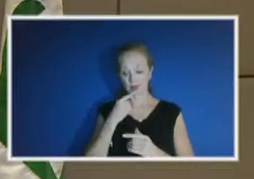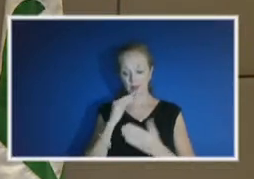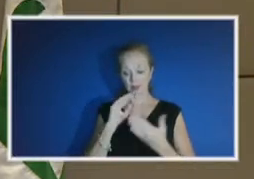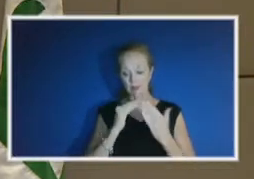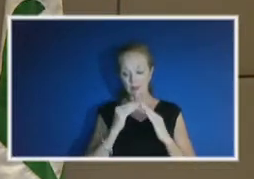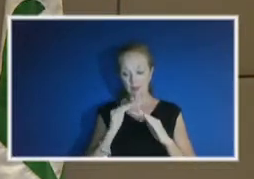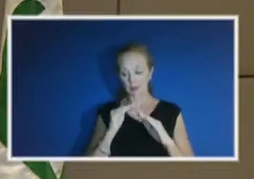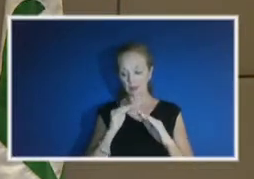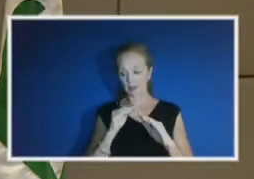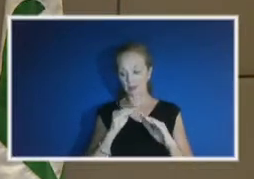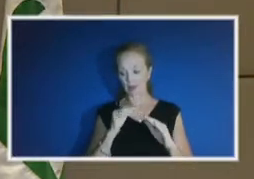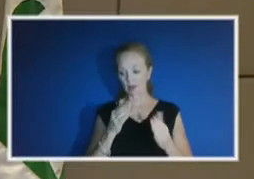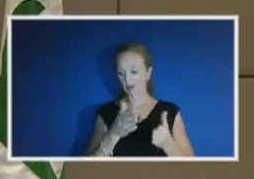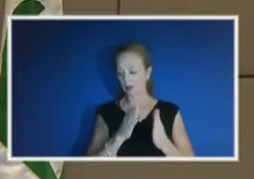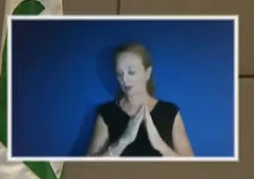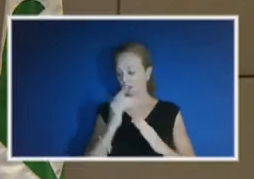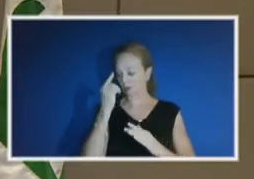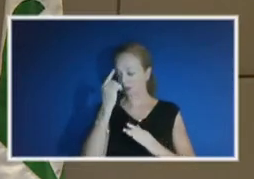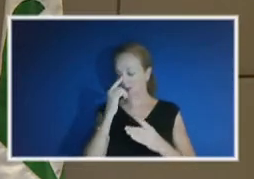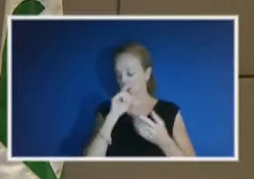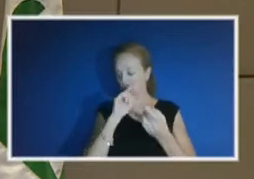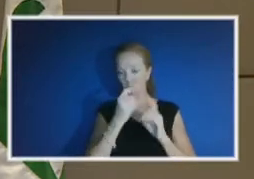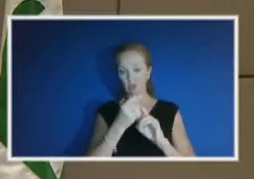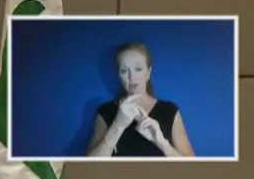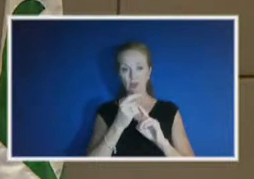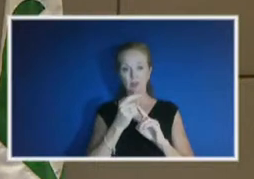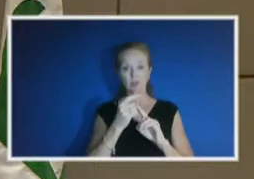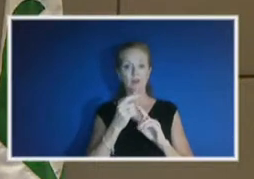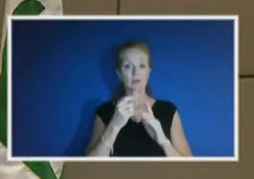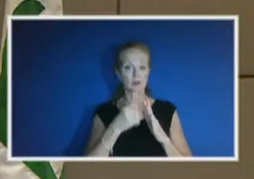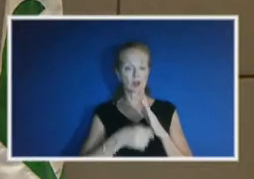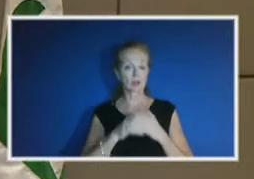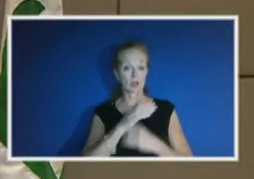a request to consider changing the charge of the committee,